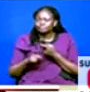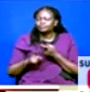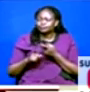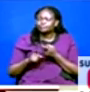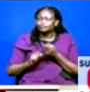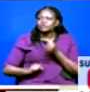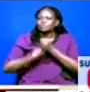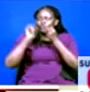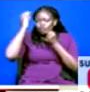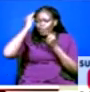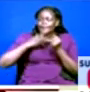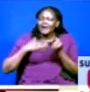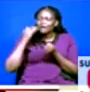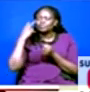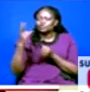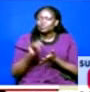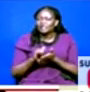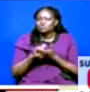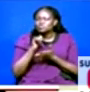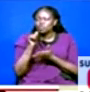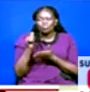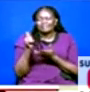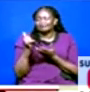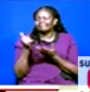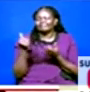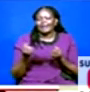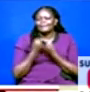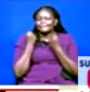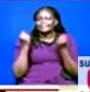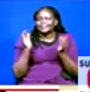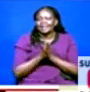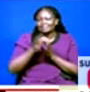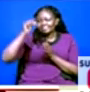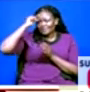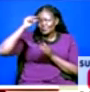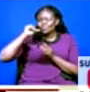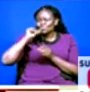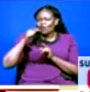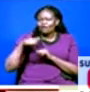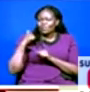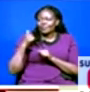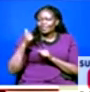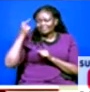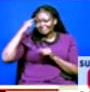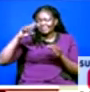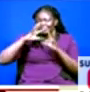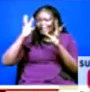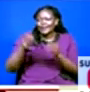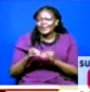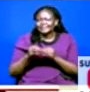students, and we saw it was not coming. And the government was not refusing. I think the budget